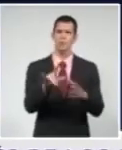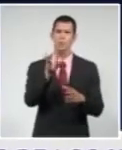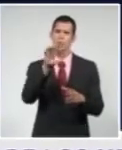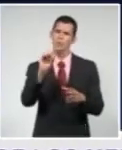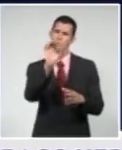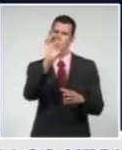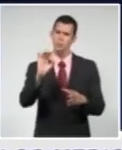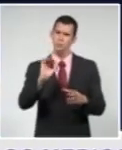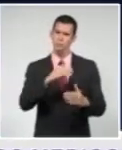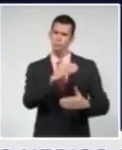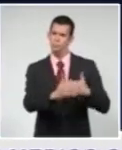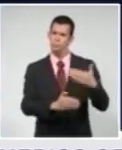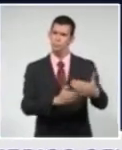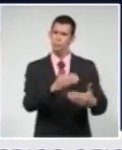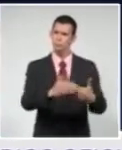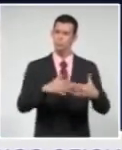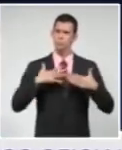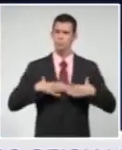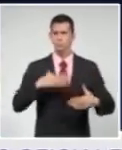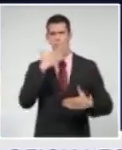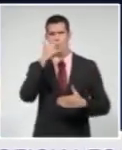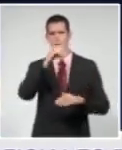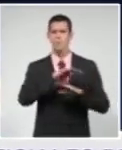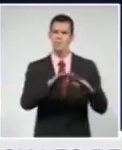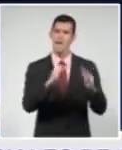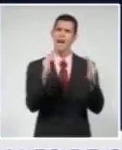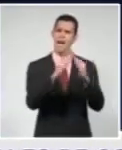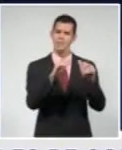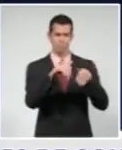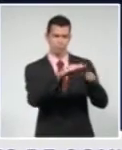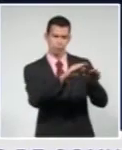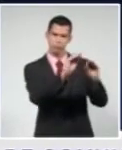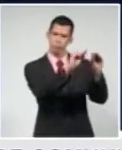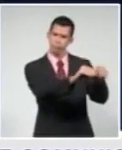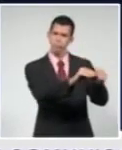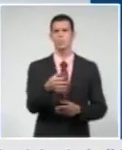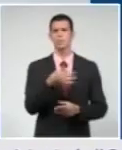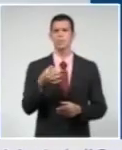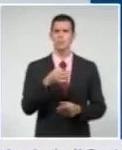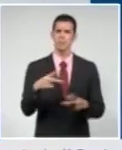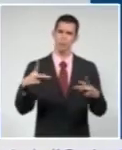Artemisa, and 1 each to Matanzas and Las Tunas.